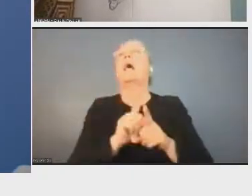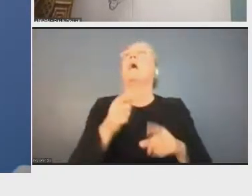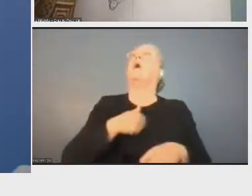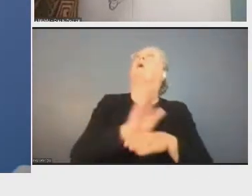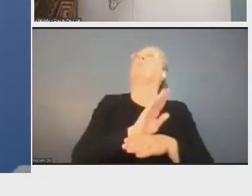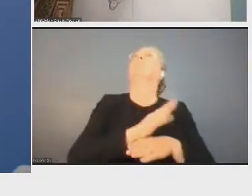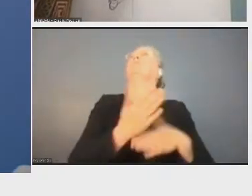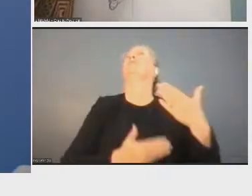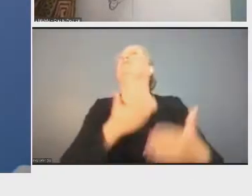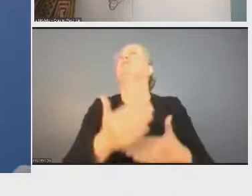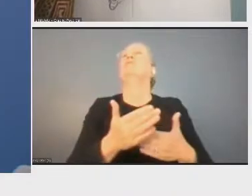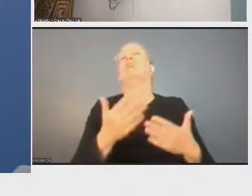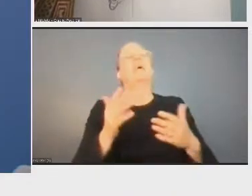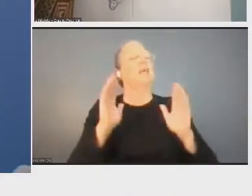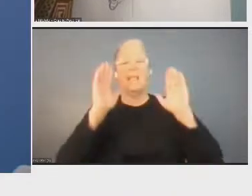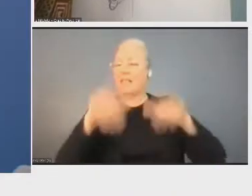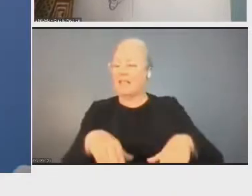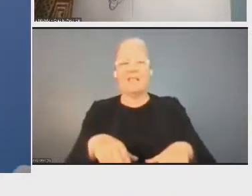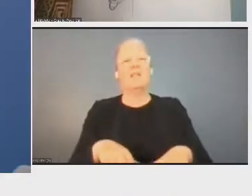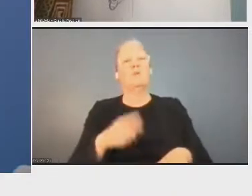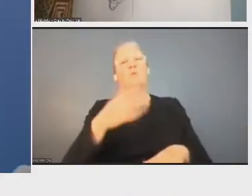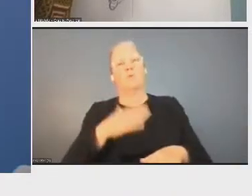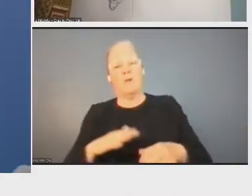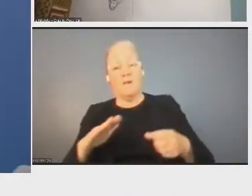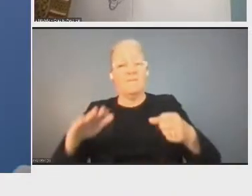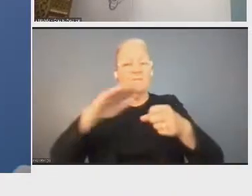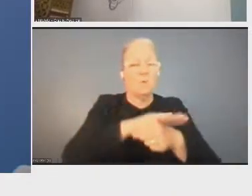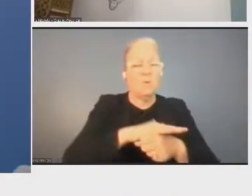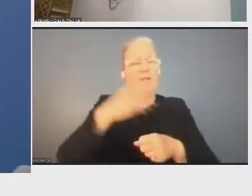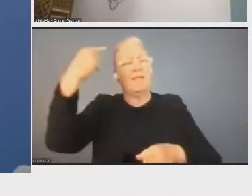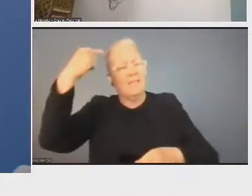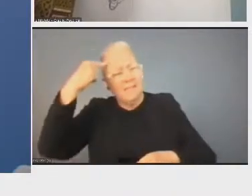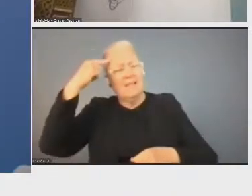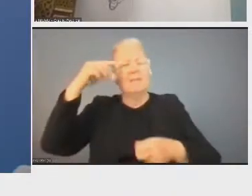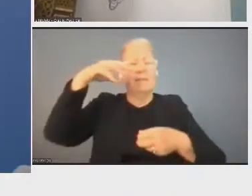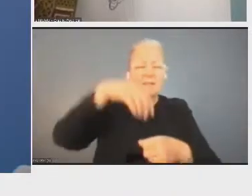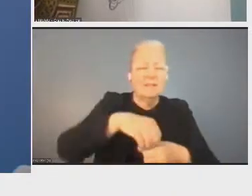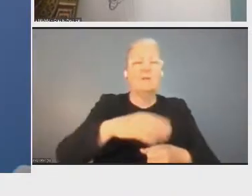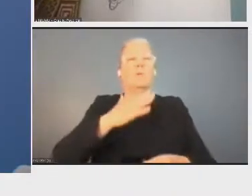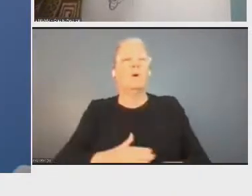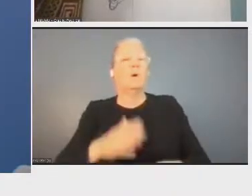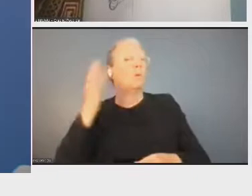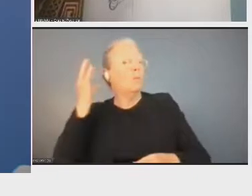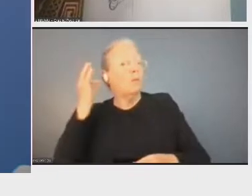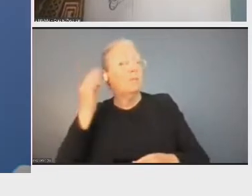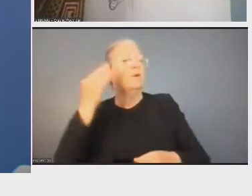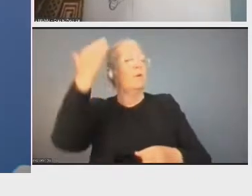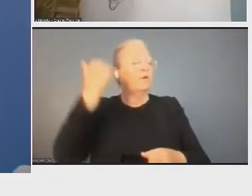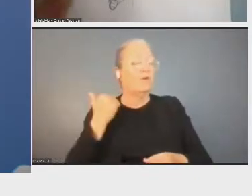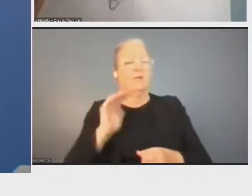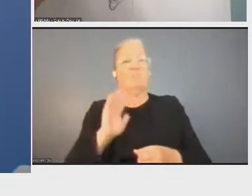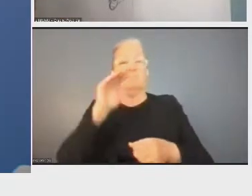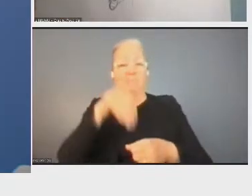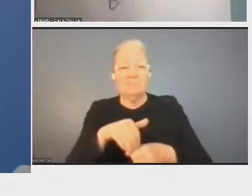To ensure gender perspectives are fully considered requires engaging women and girls from the grassroots to the